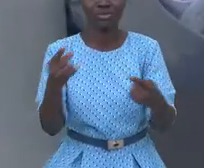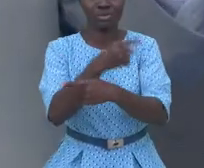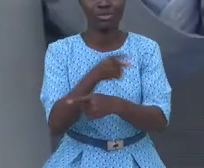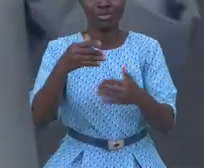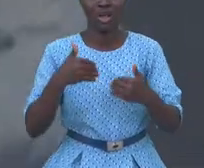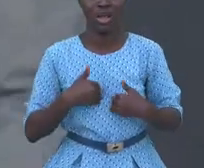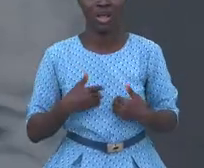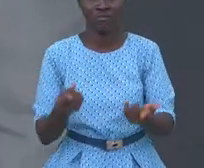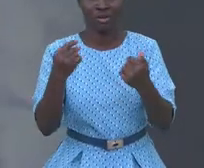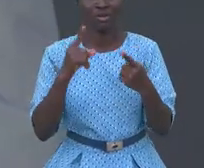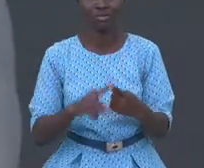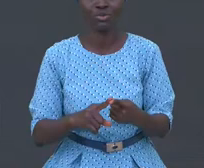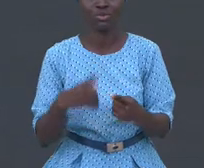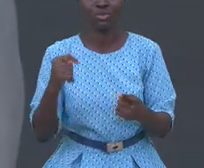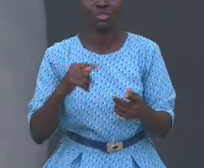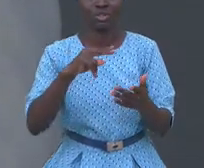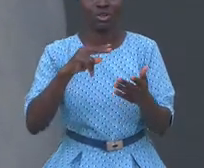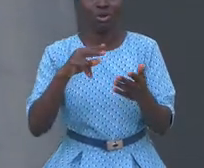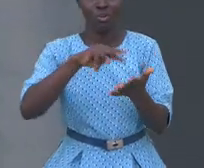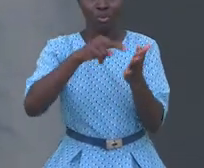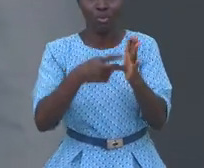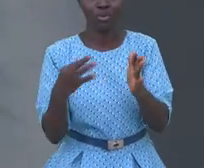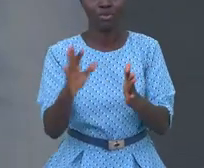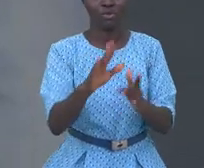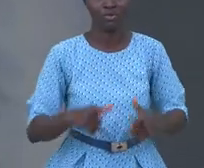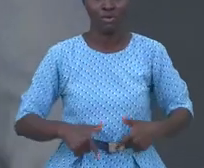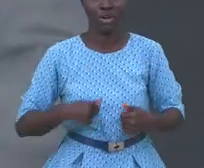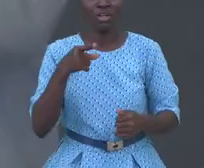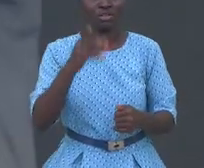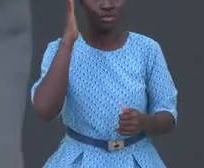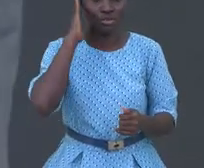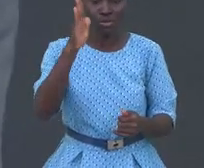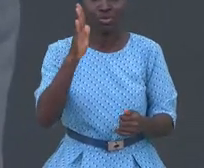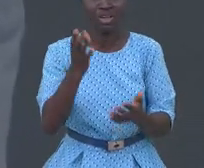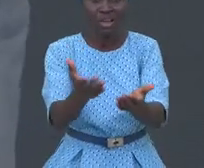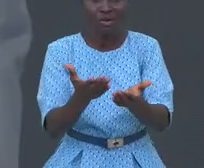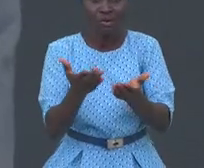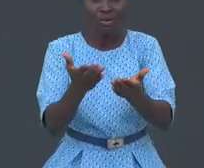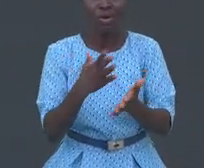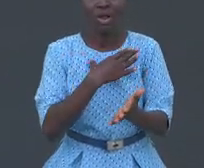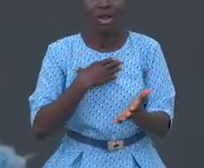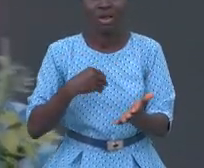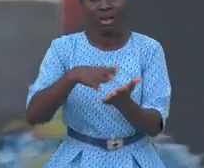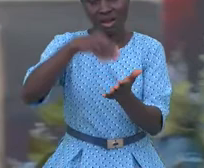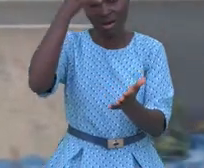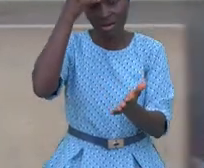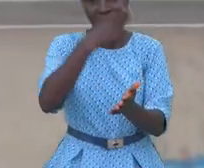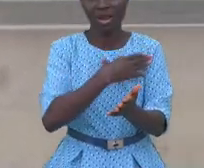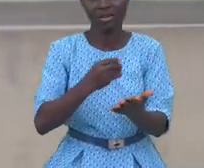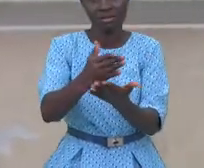of my life. You yearn, you learn, you earn, you